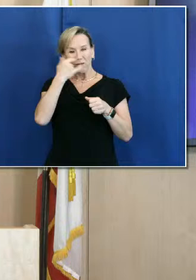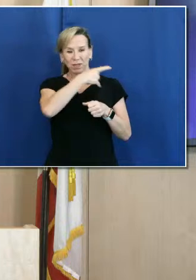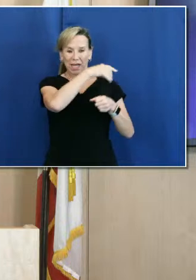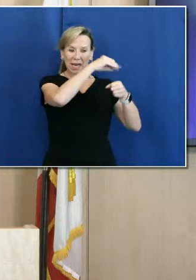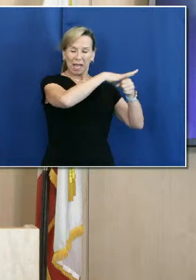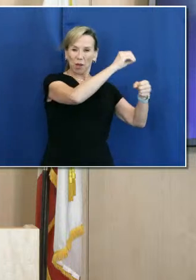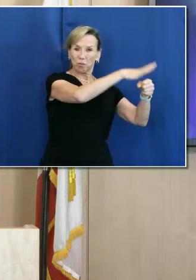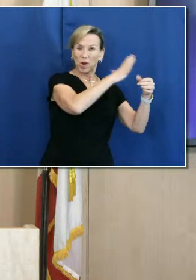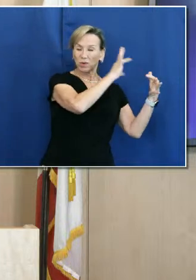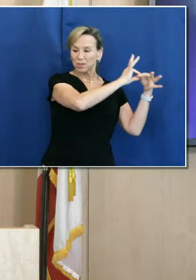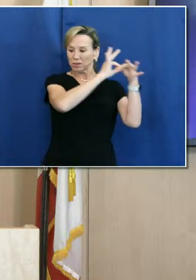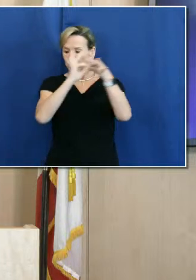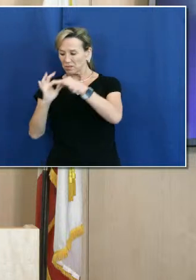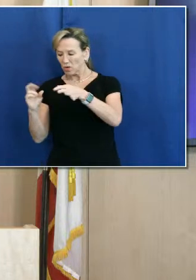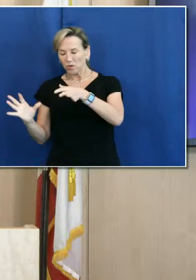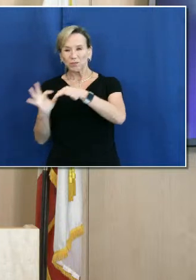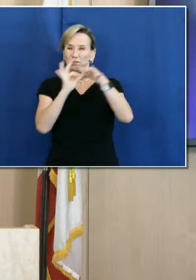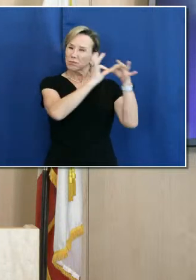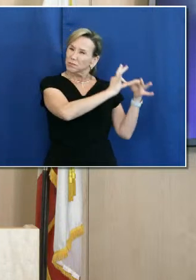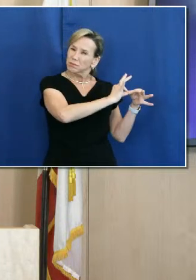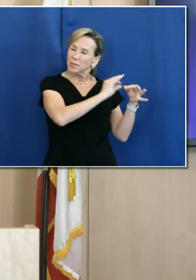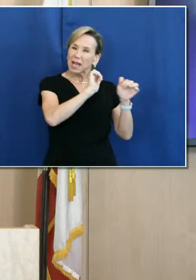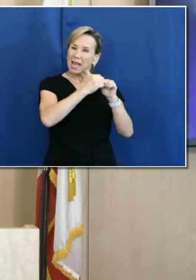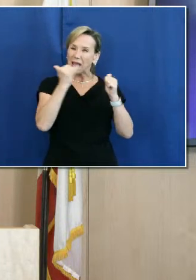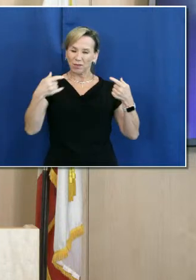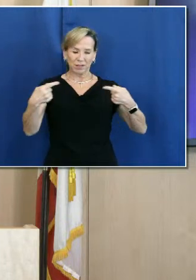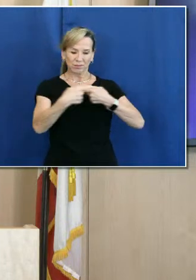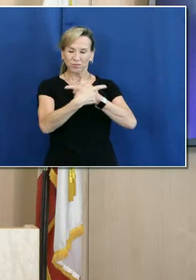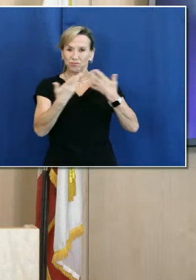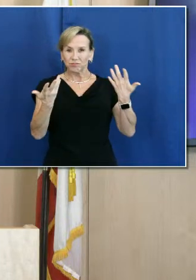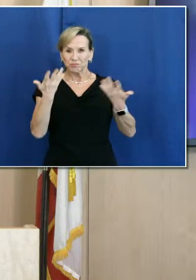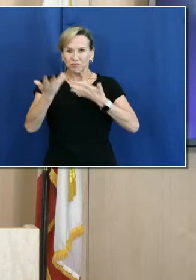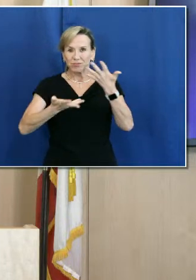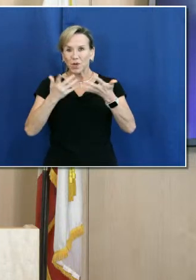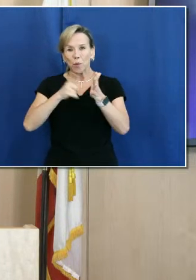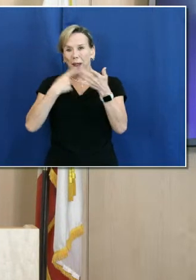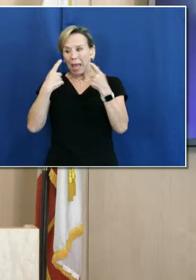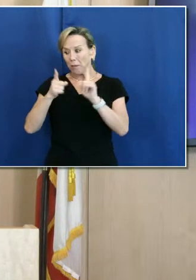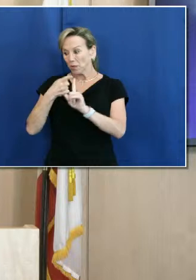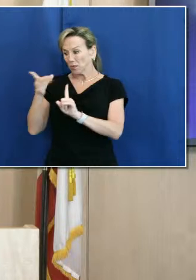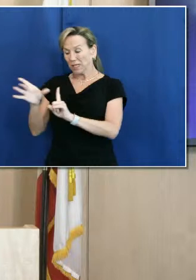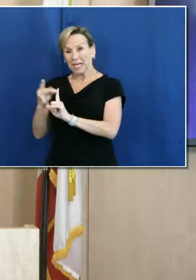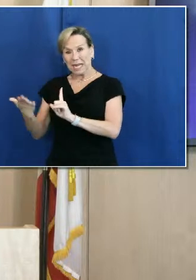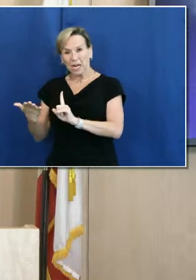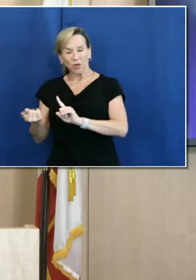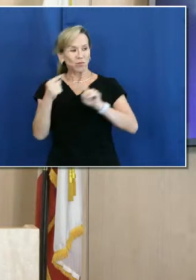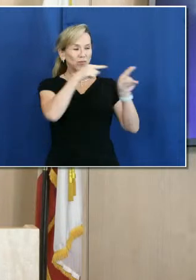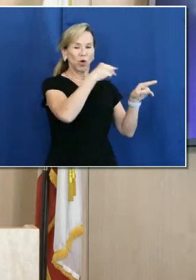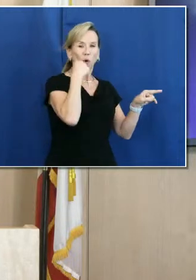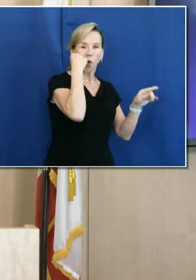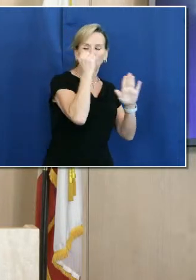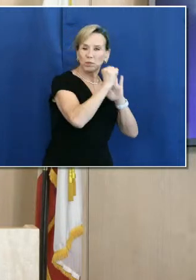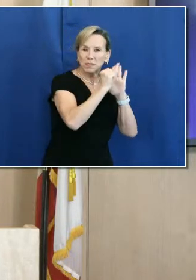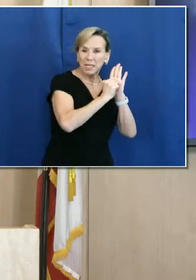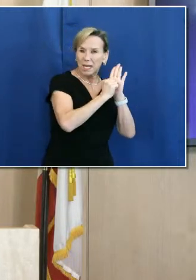conversely, what if a visitor were infected here and it wasn't apparent until they went back to their home state? Okay, Dr. Wooten's going to respond. Oh,